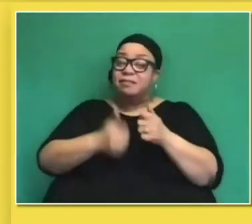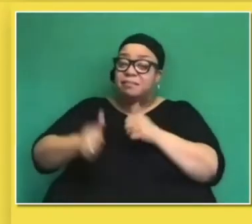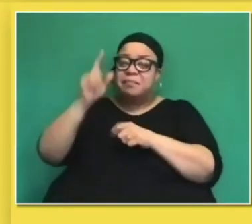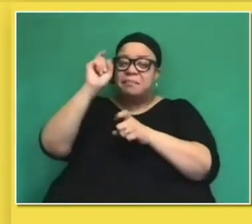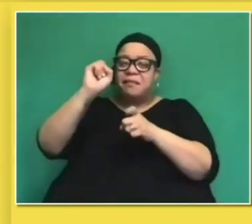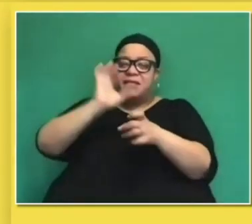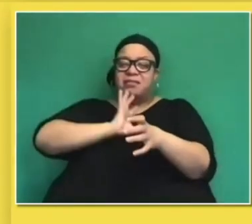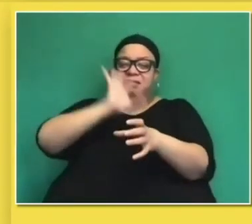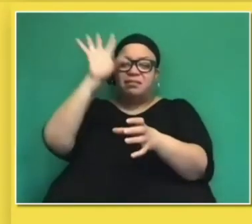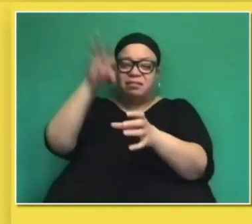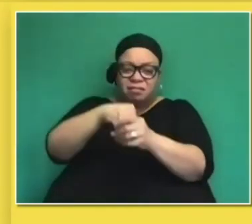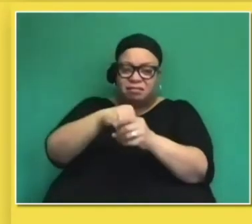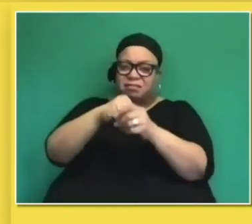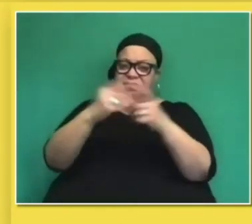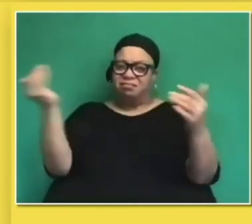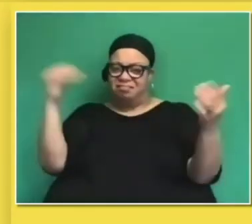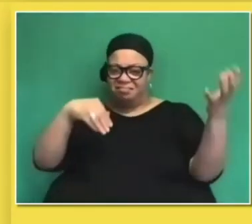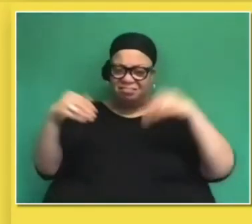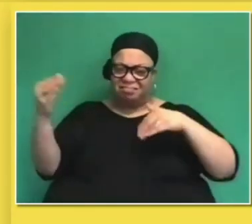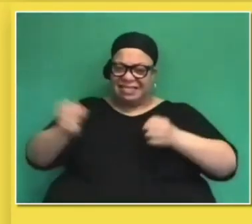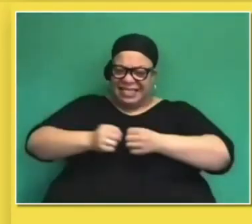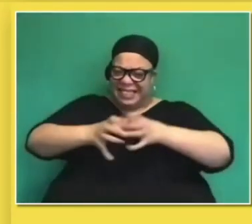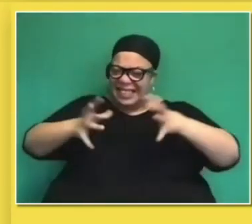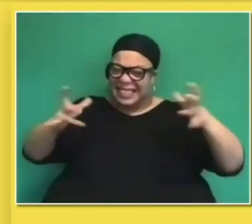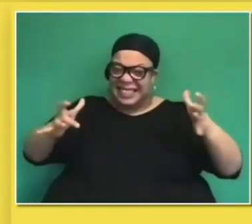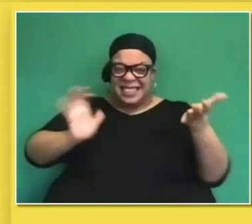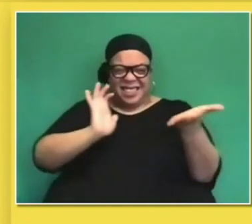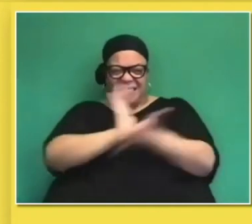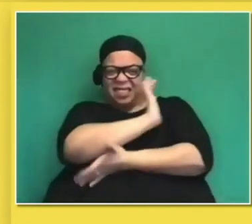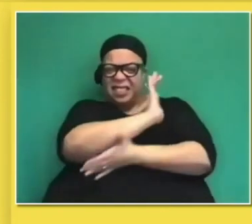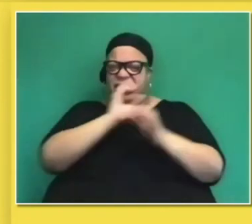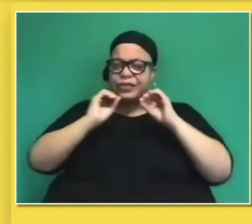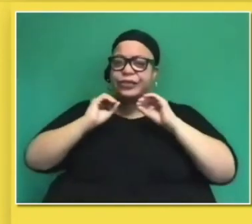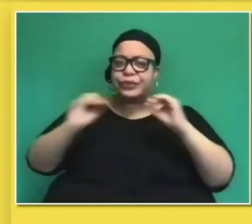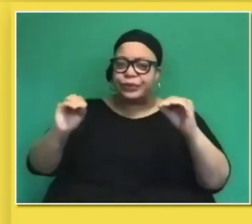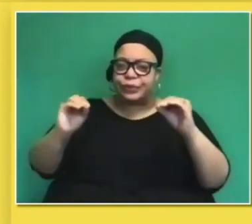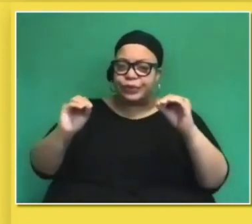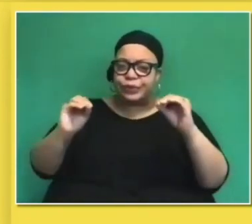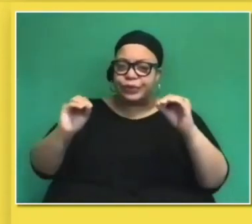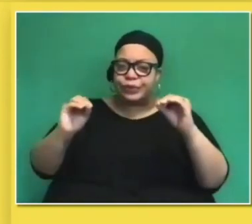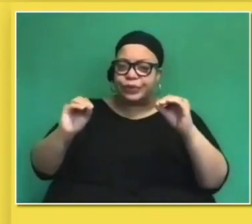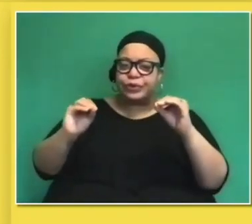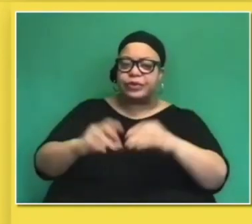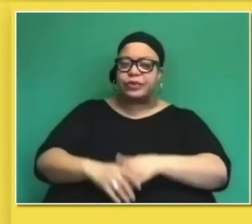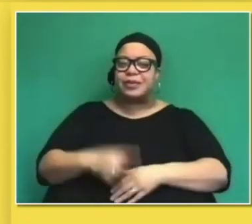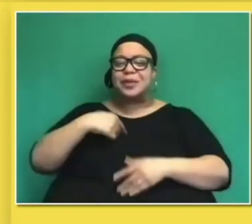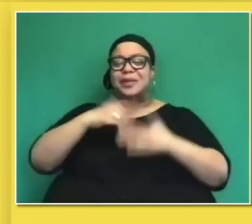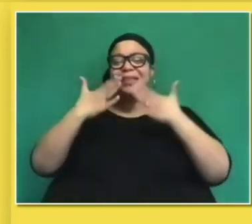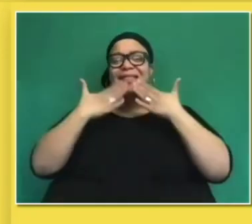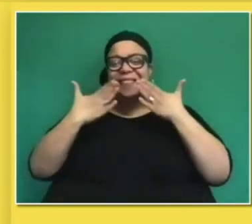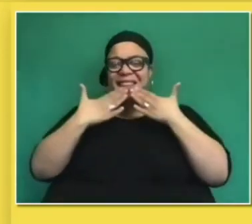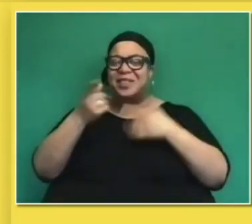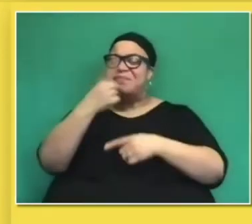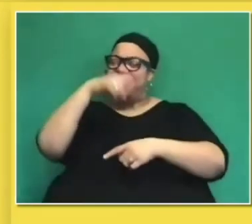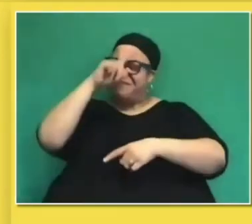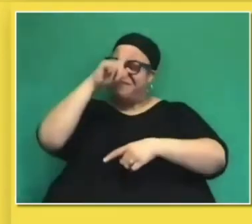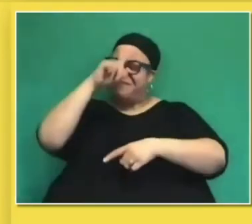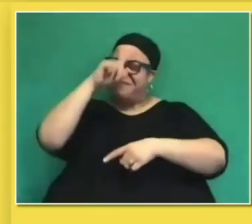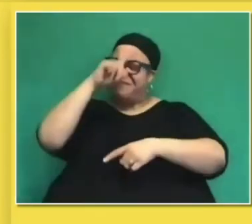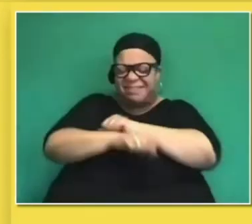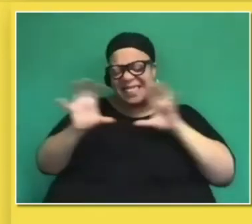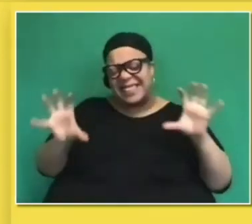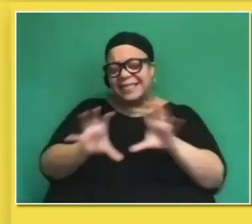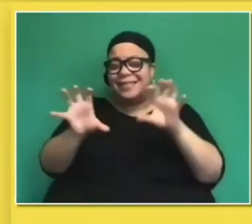thank you for all the work you're doing. We ask you to join in this powerful fusion movement that can indeed